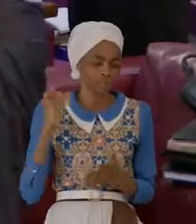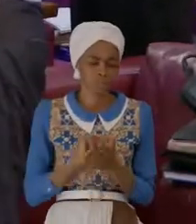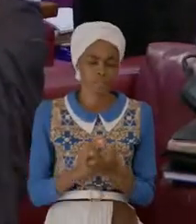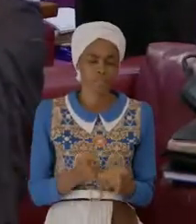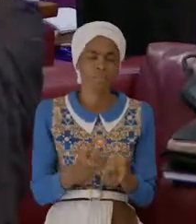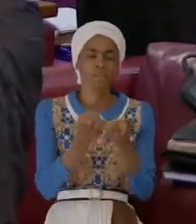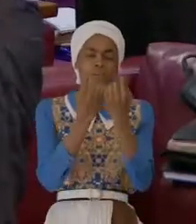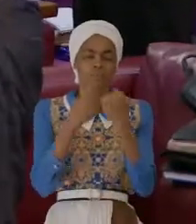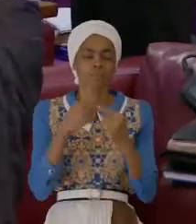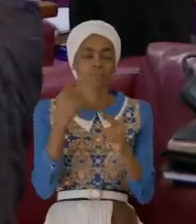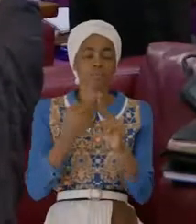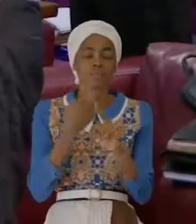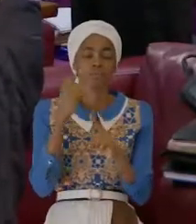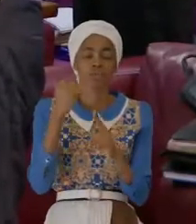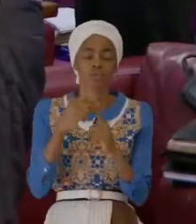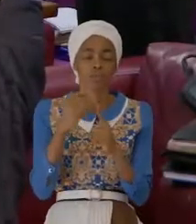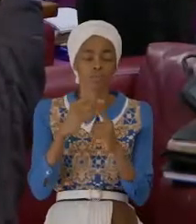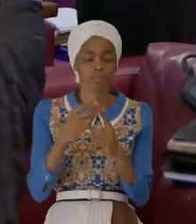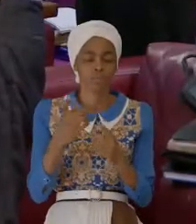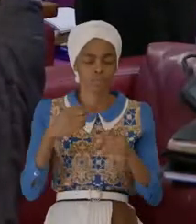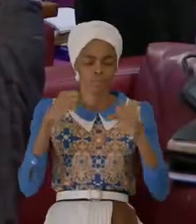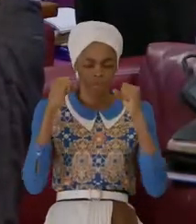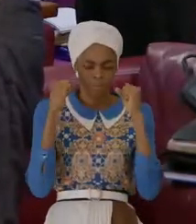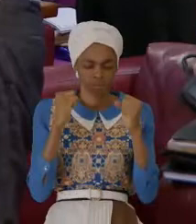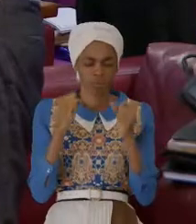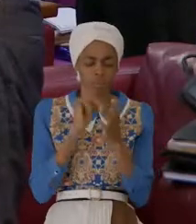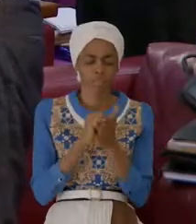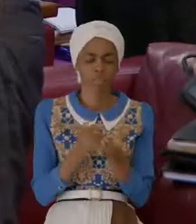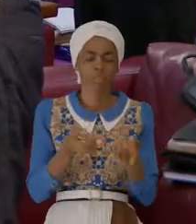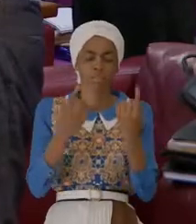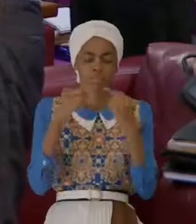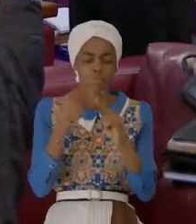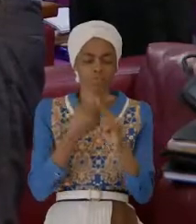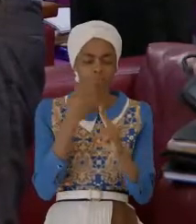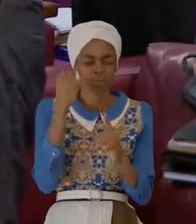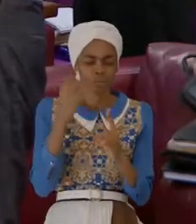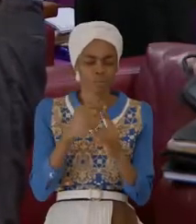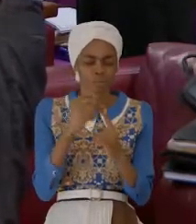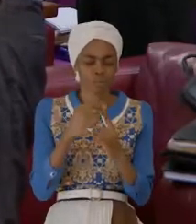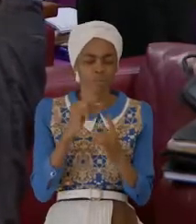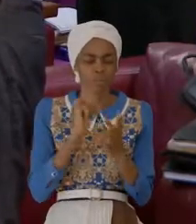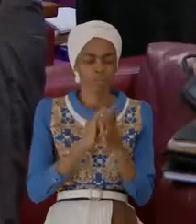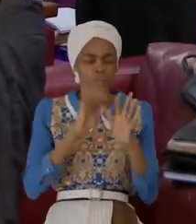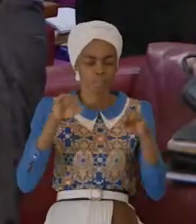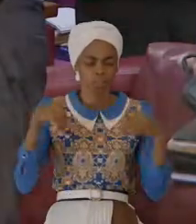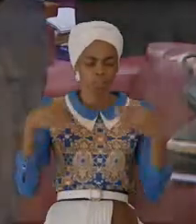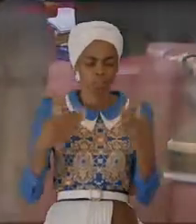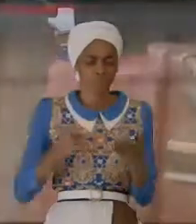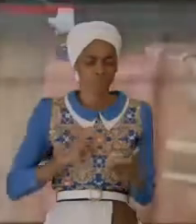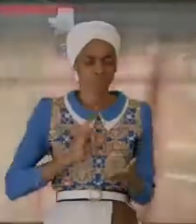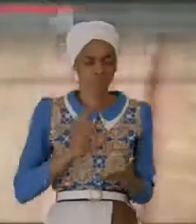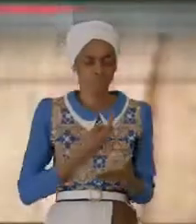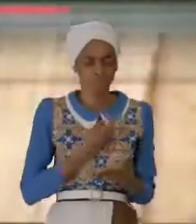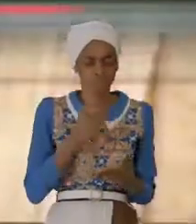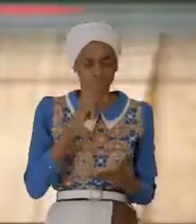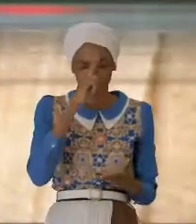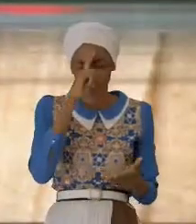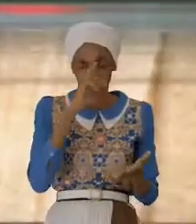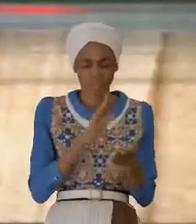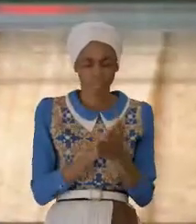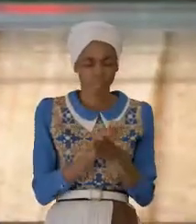comes for the word the power that comes to the world that gives us the conviction